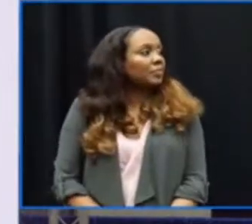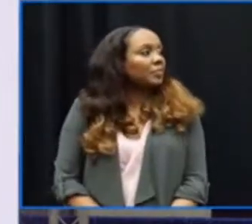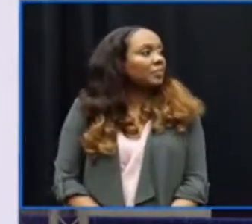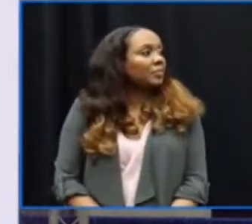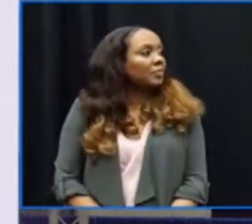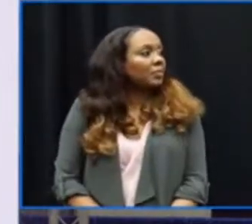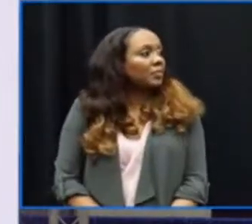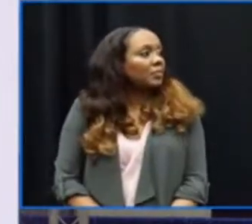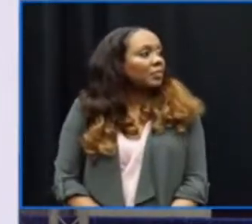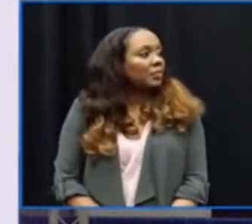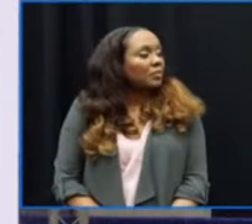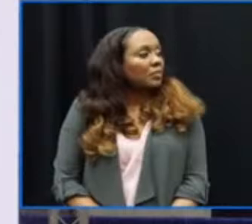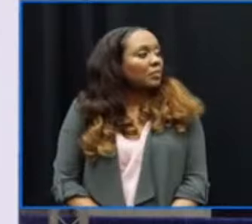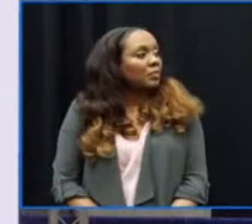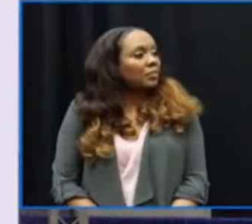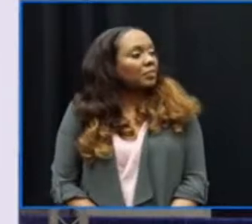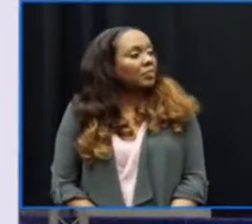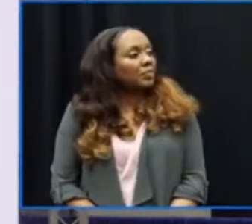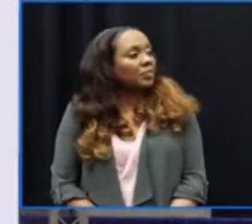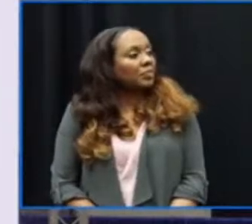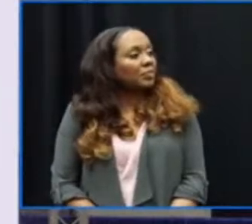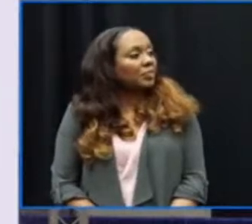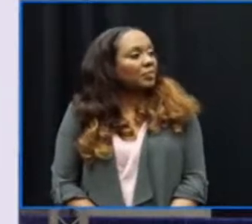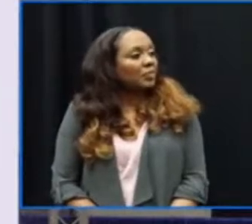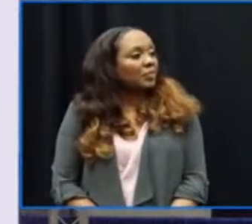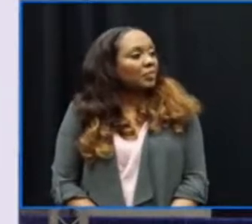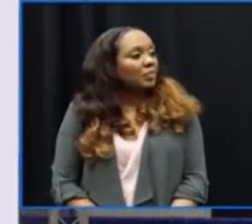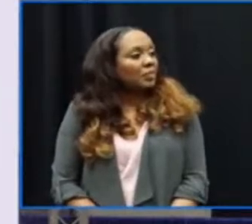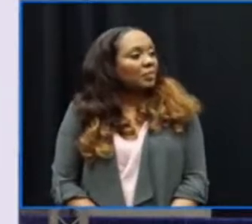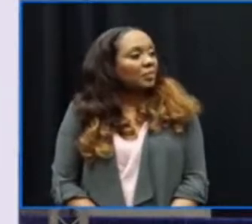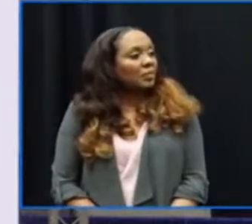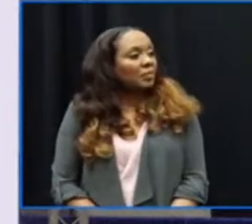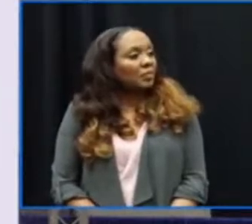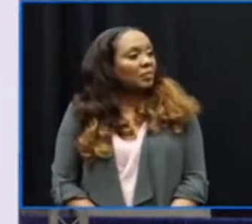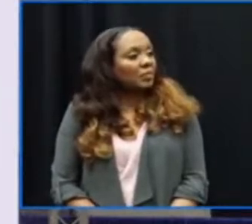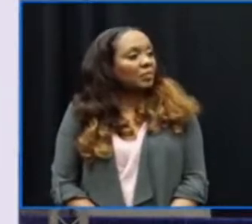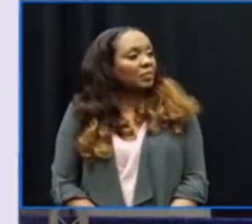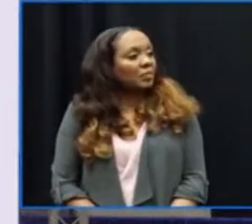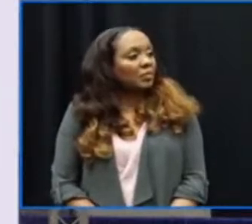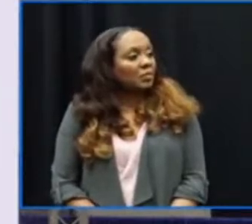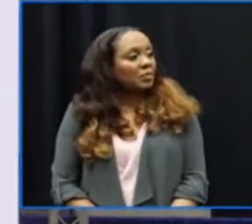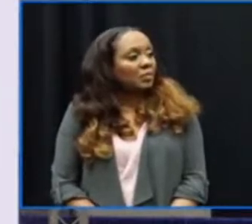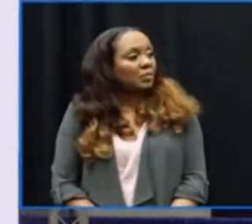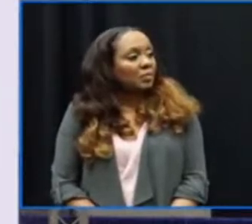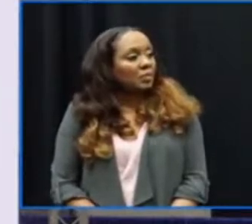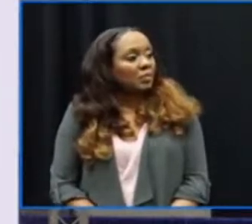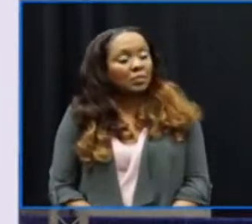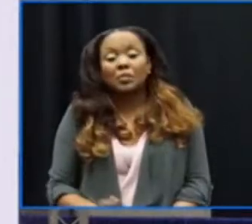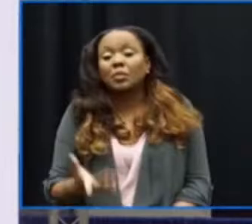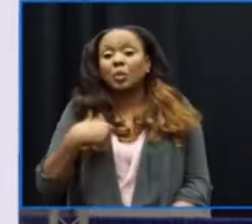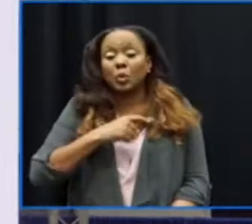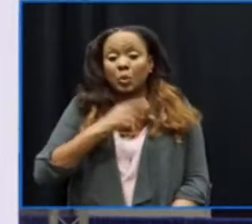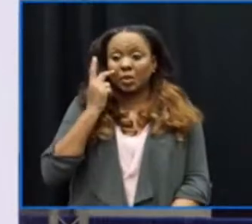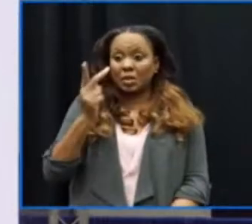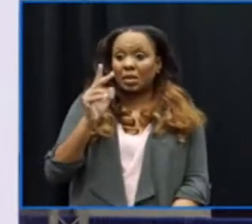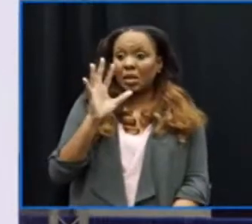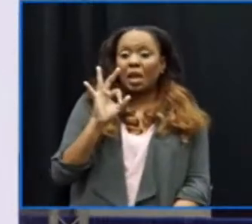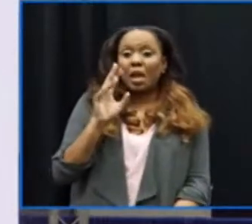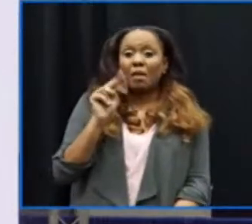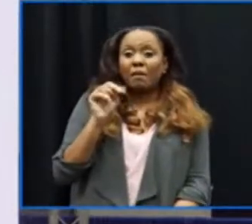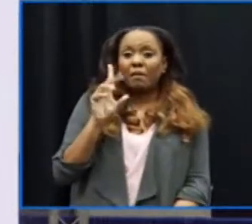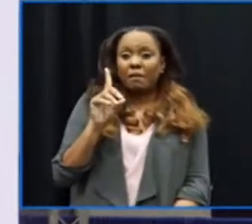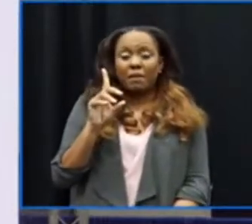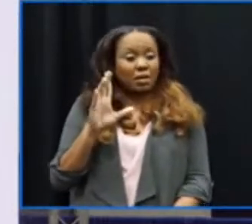starting with fixed deposits in the bank, those have been had to call early to help pay benefits. So the fund is actually now